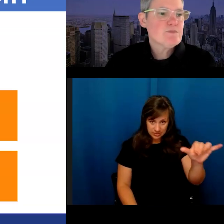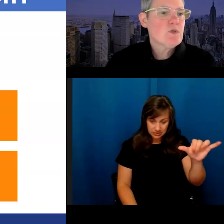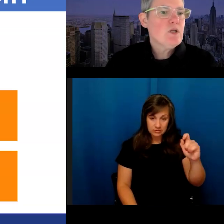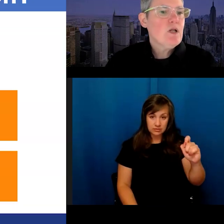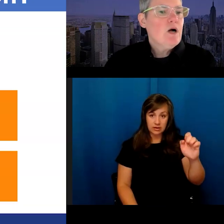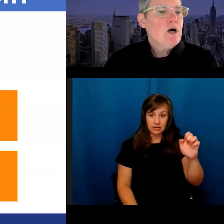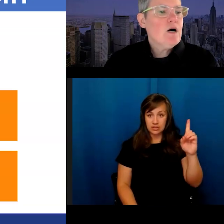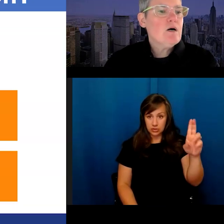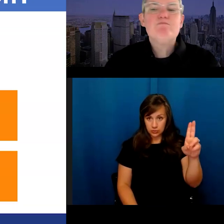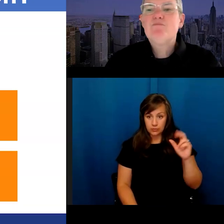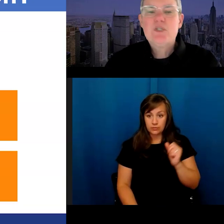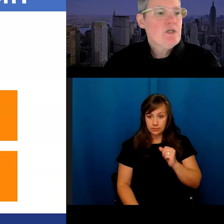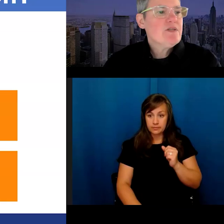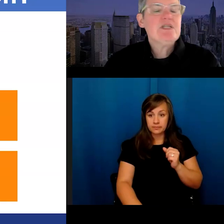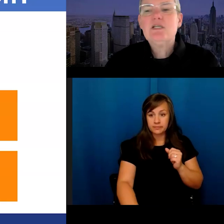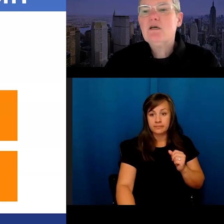pla@sps.cuny.edu.